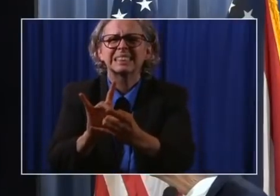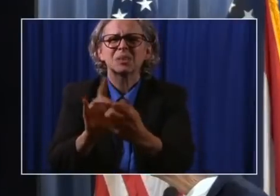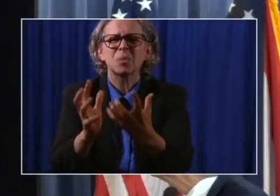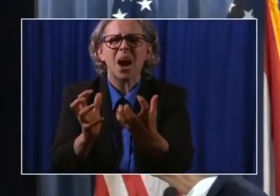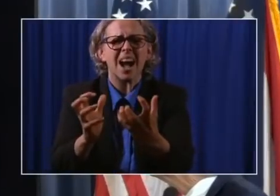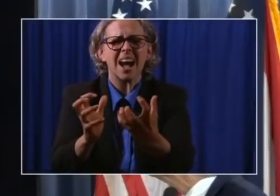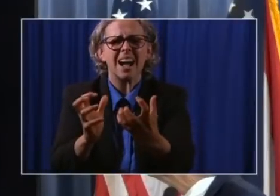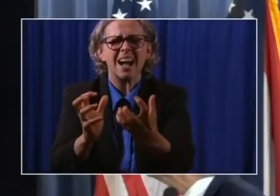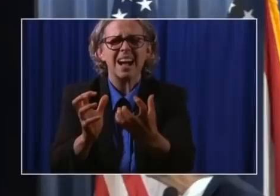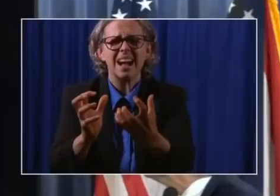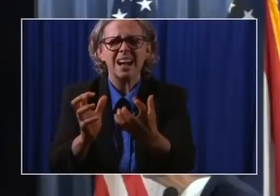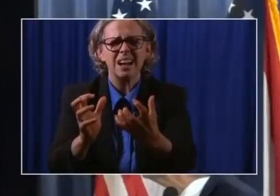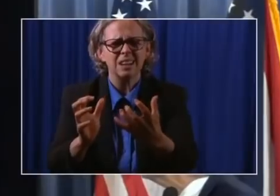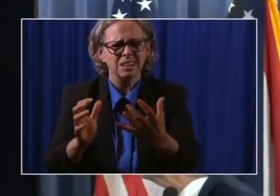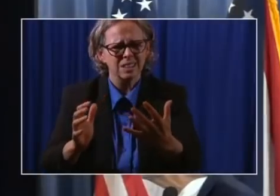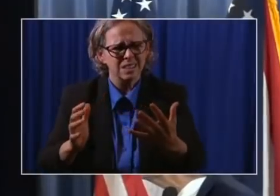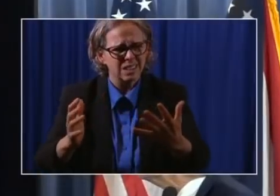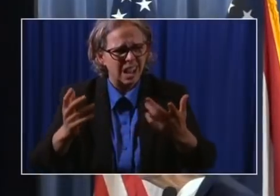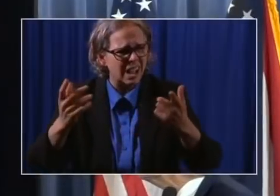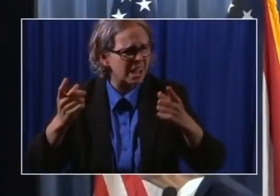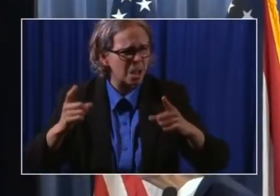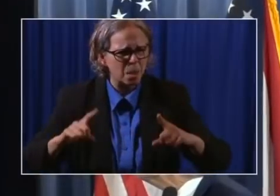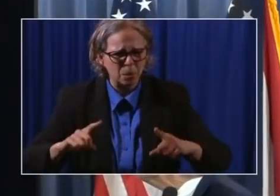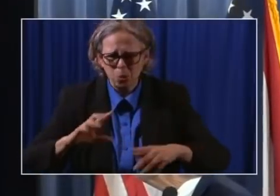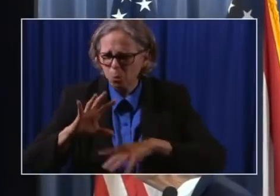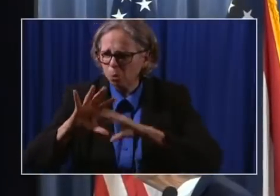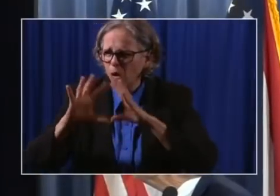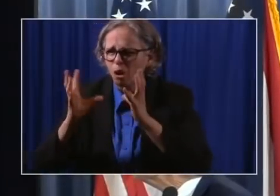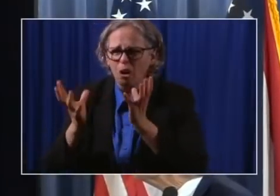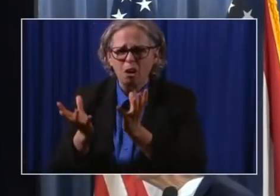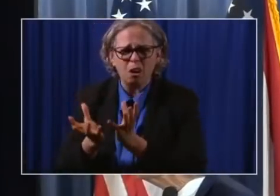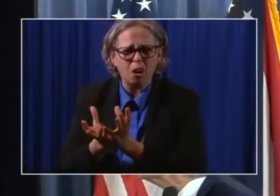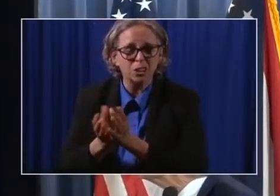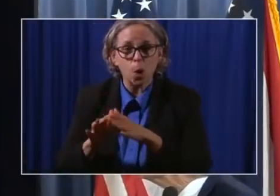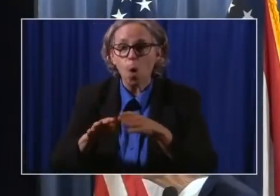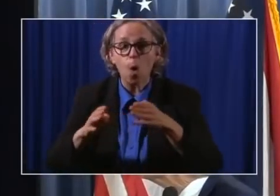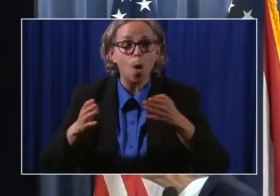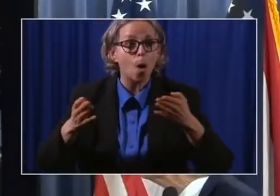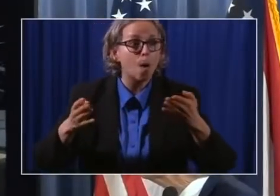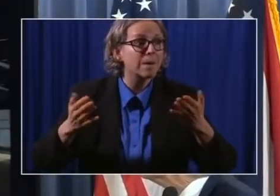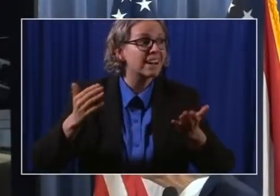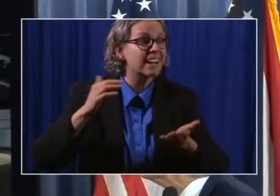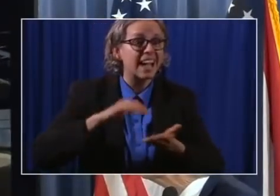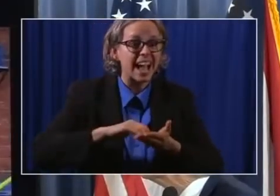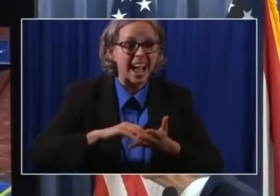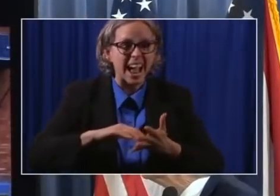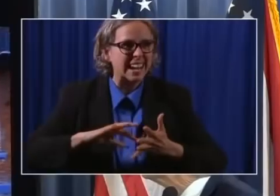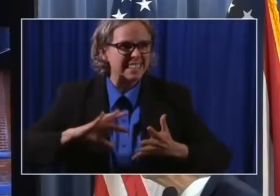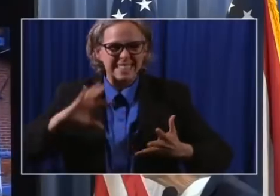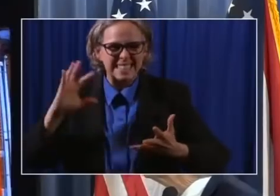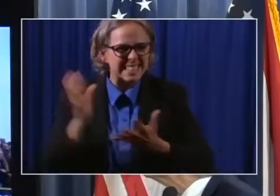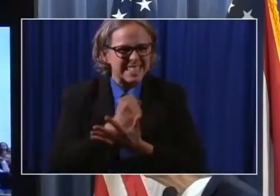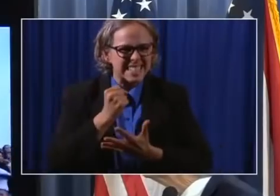So when our world opens back up to us, let's not take it for granted, ever again.